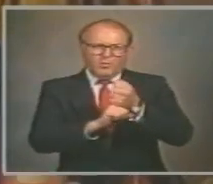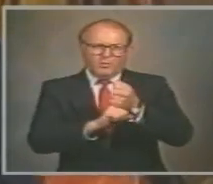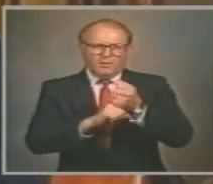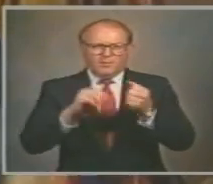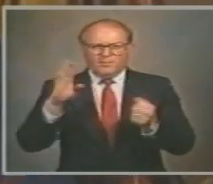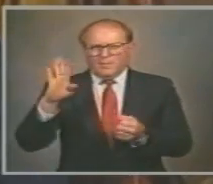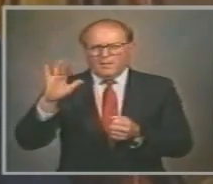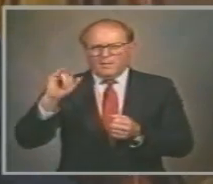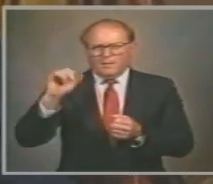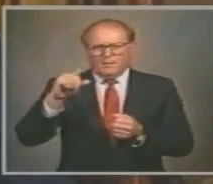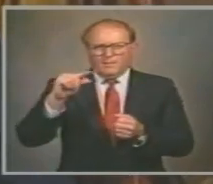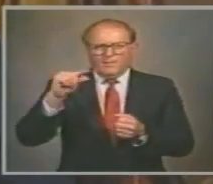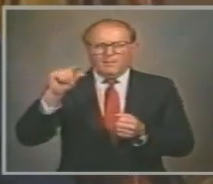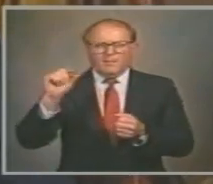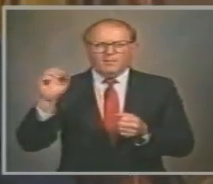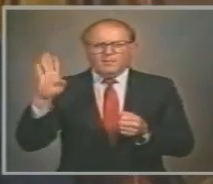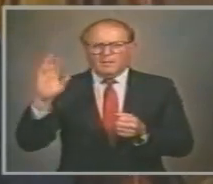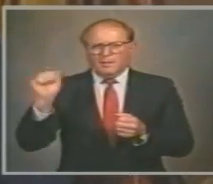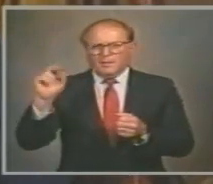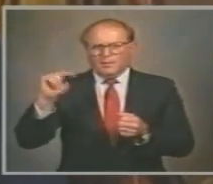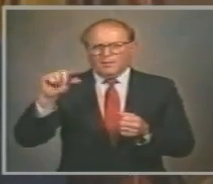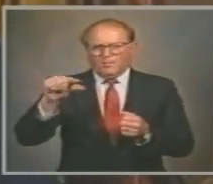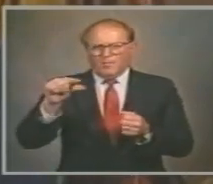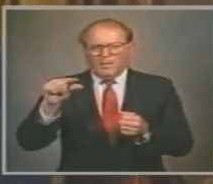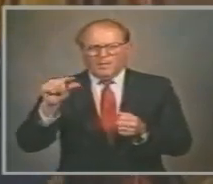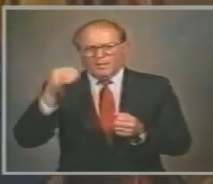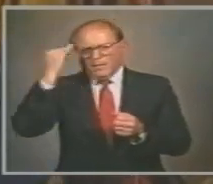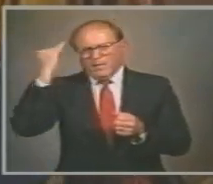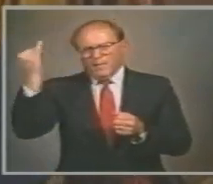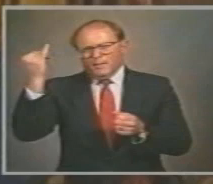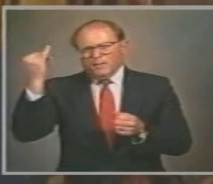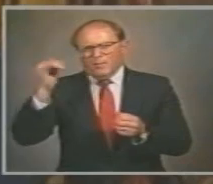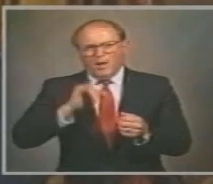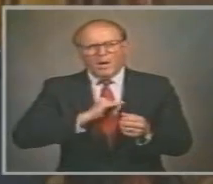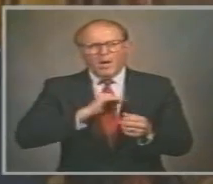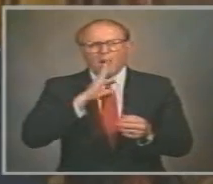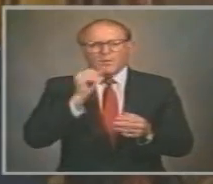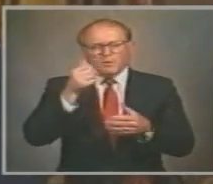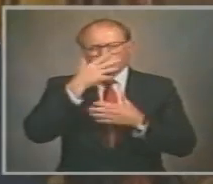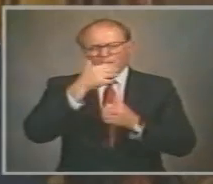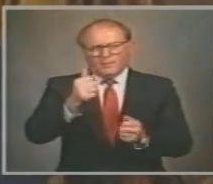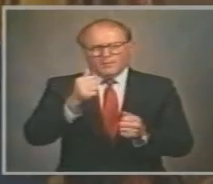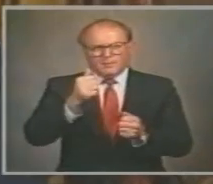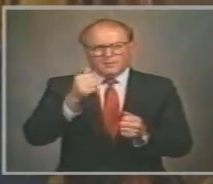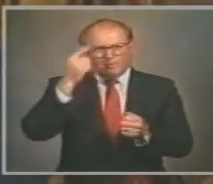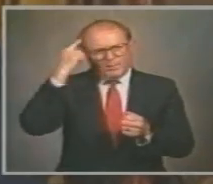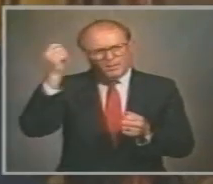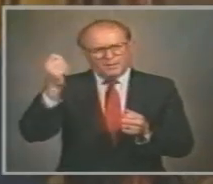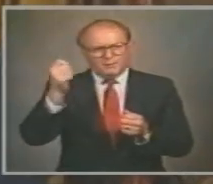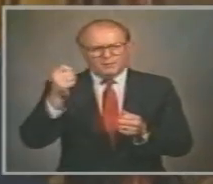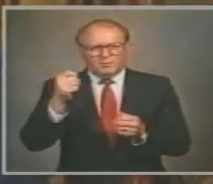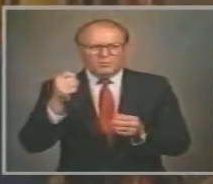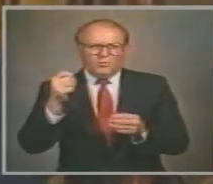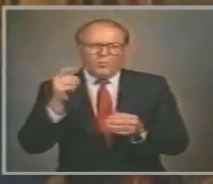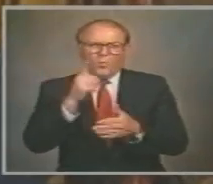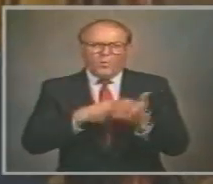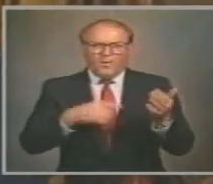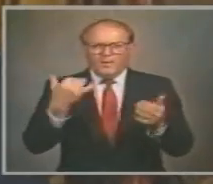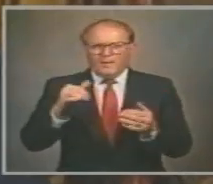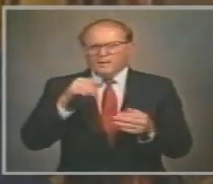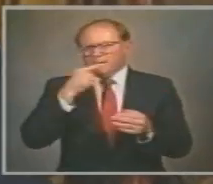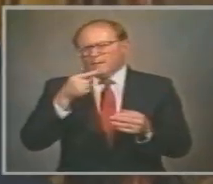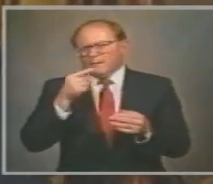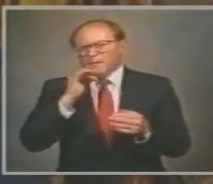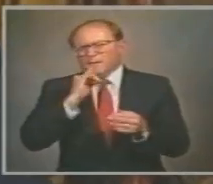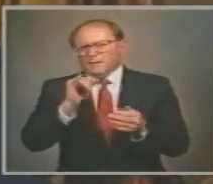and give it new life in the scientific community. I was interested in it because the chief assumption of the Big Bang Theory is